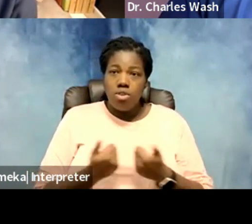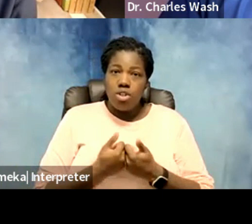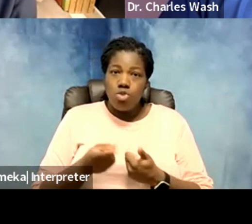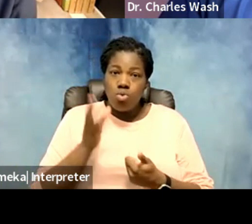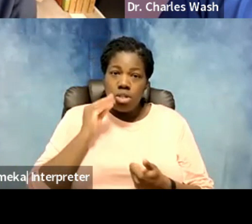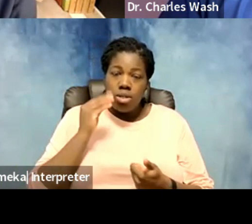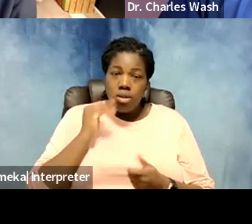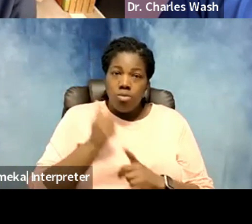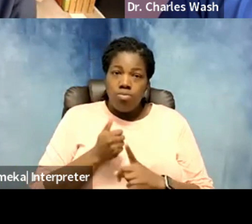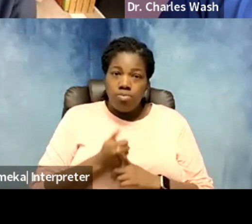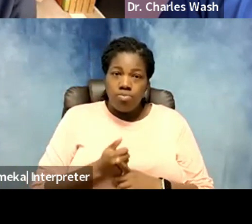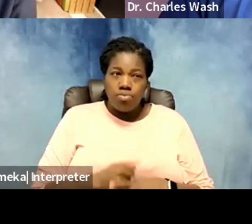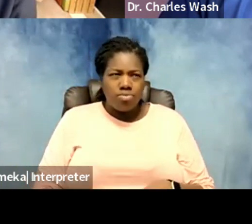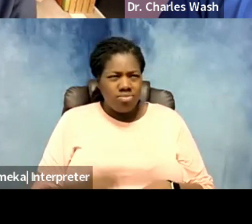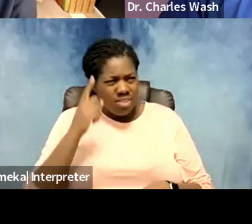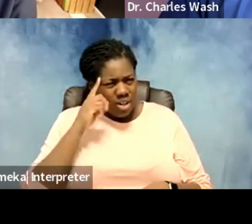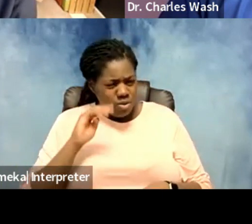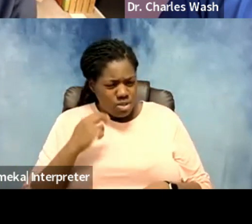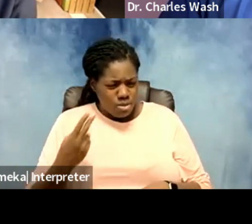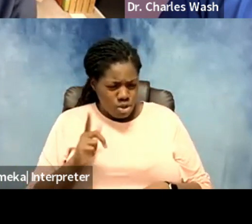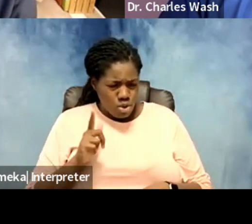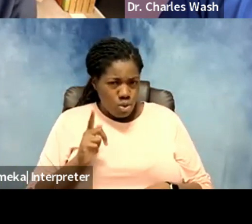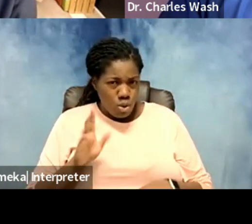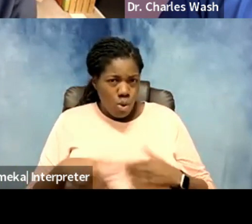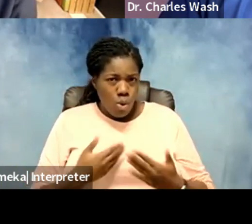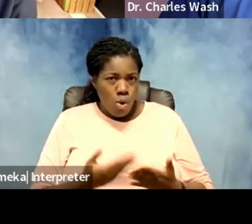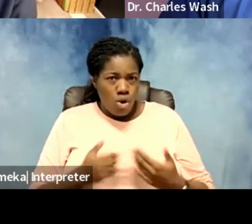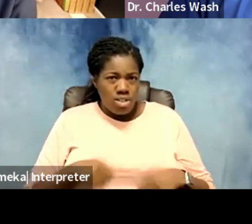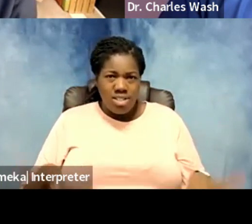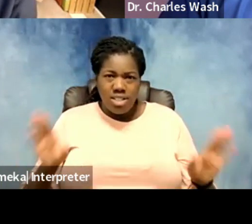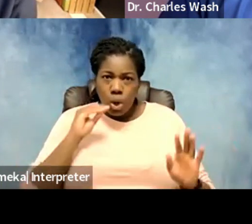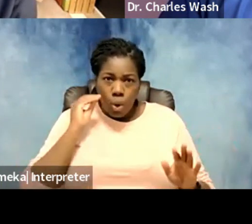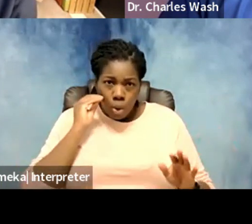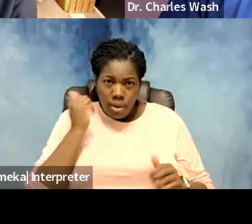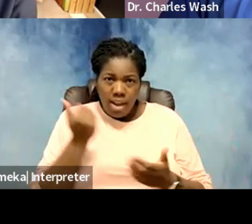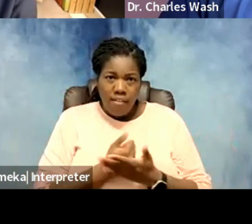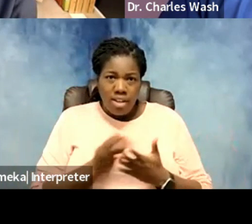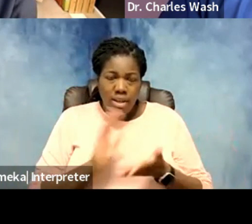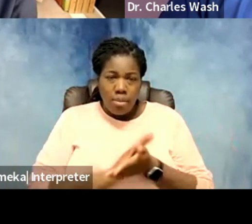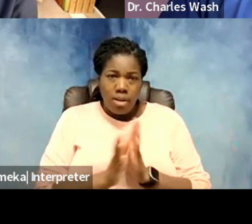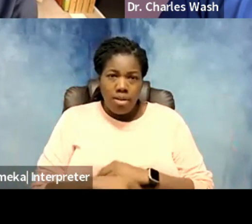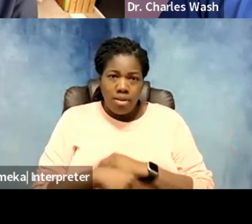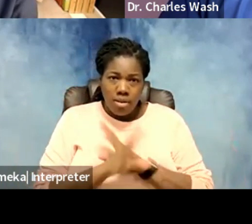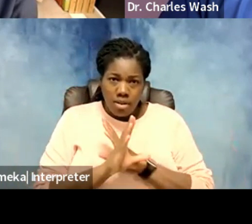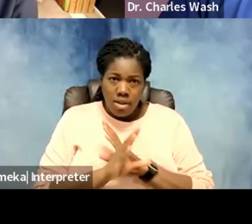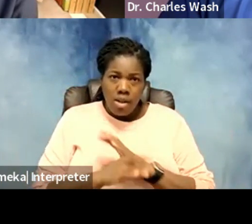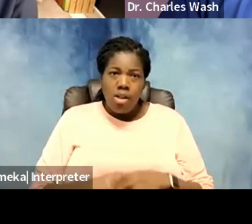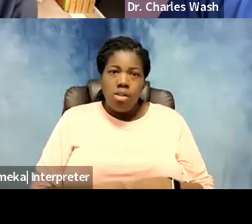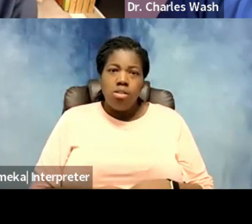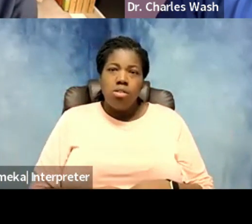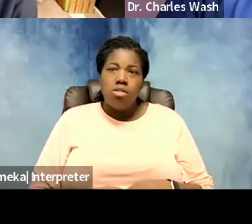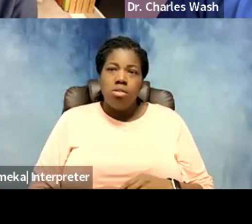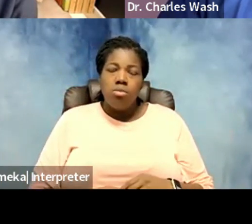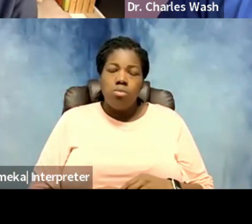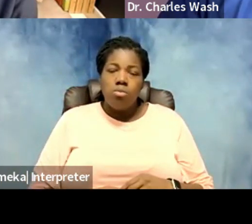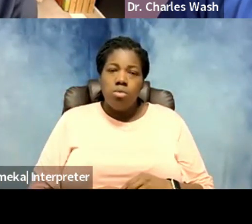you saw? Well, I believe it was like March 21st where we all just got sent home and everything was virtual. So